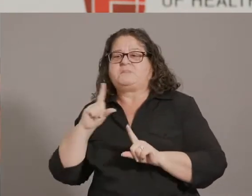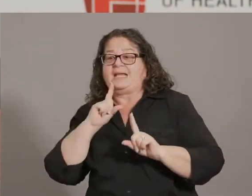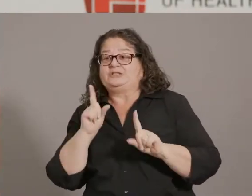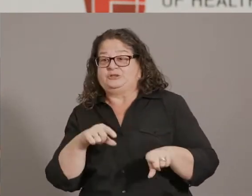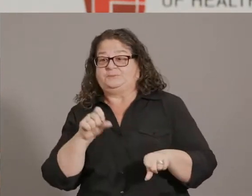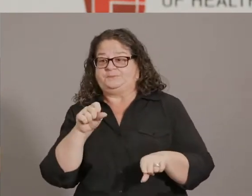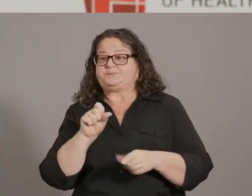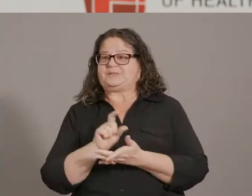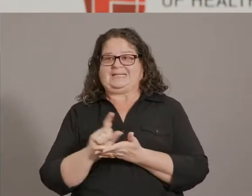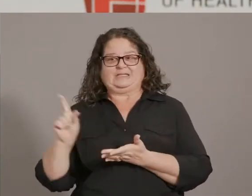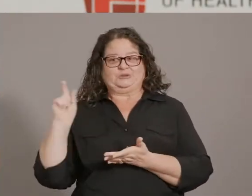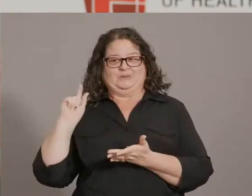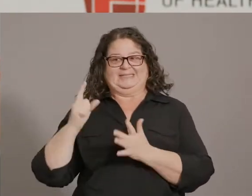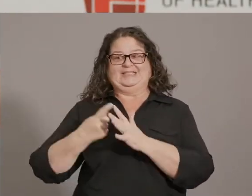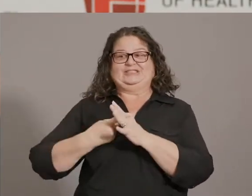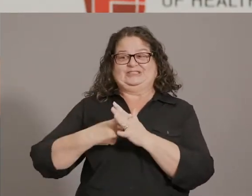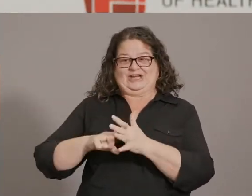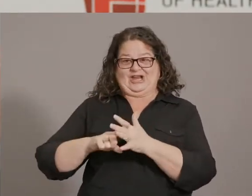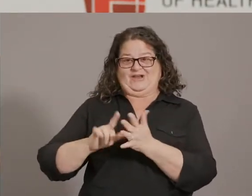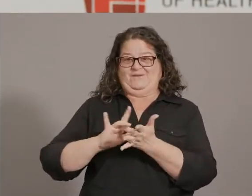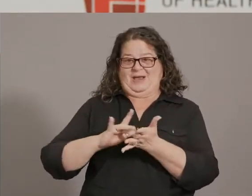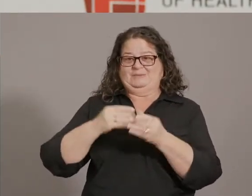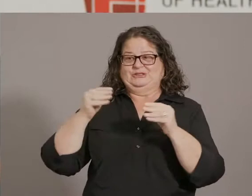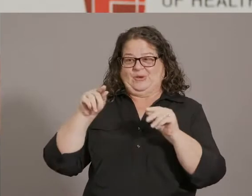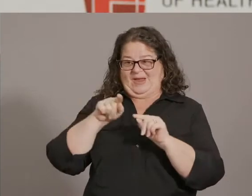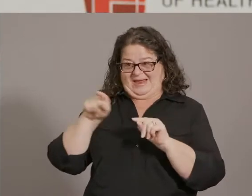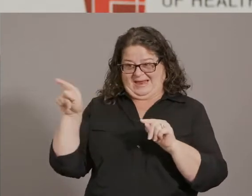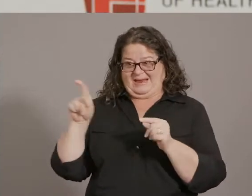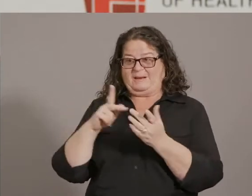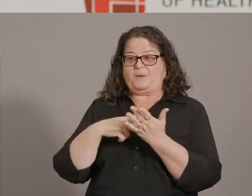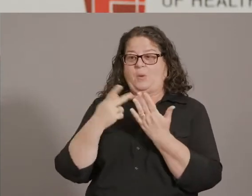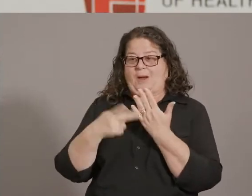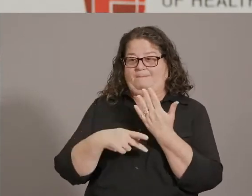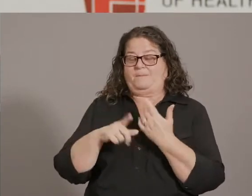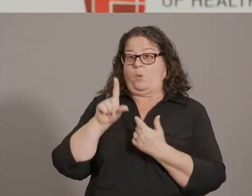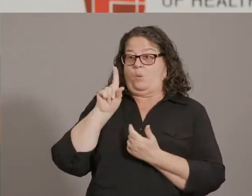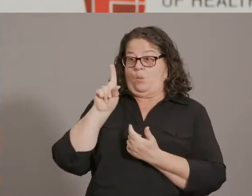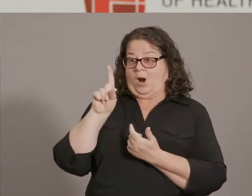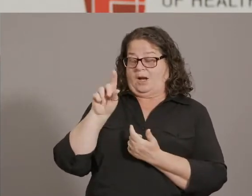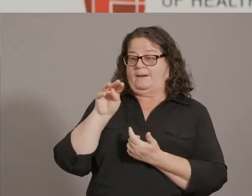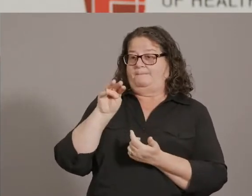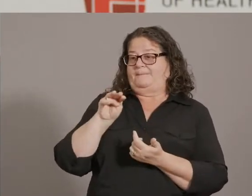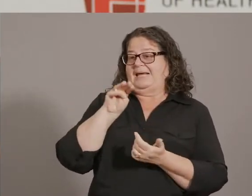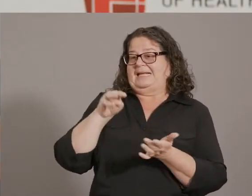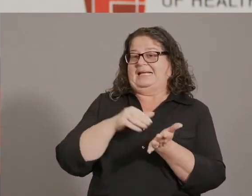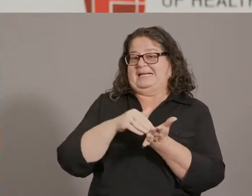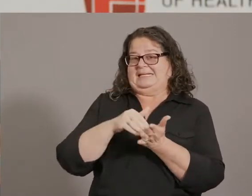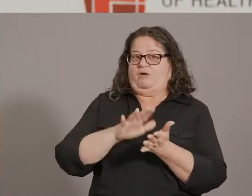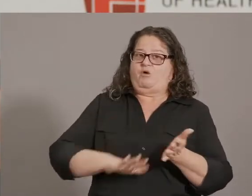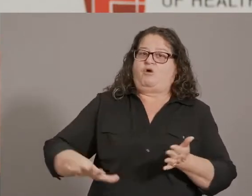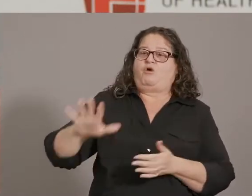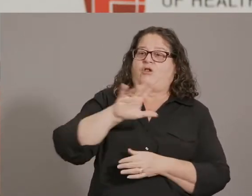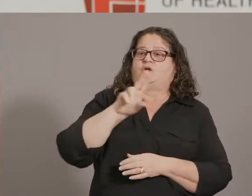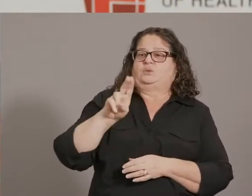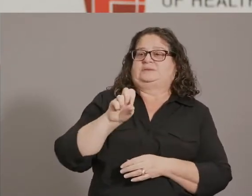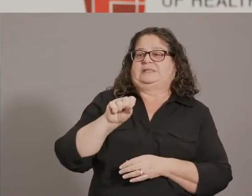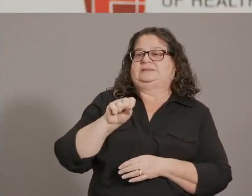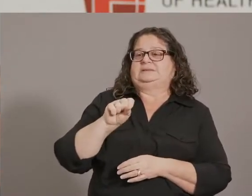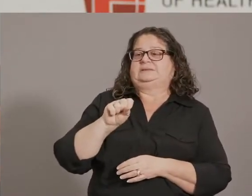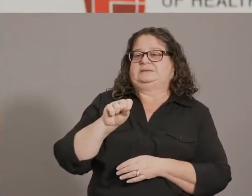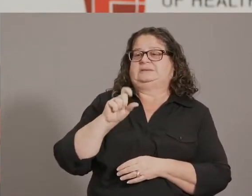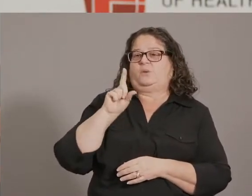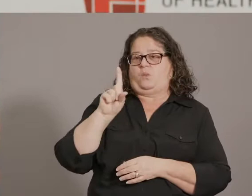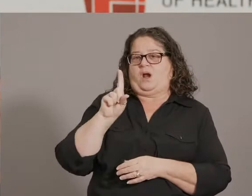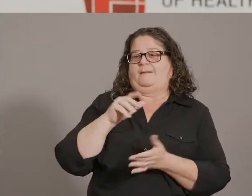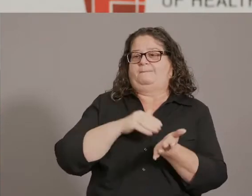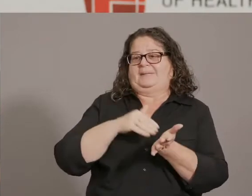retail pharmacy program with 1 million doses nationwide. And so they had a million additional Moderna doses